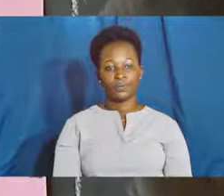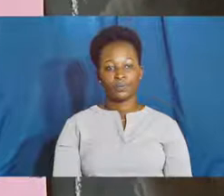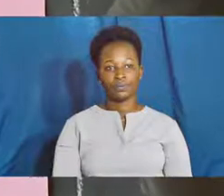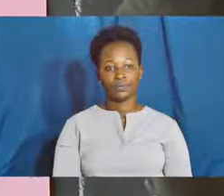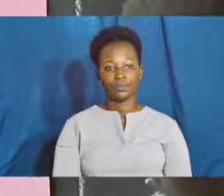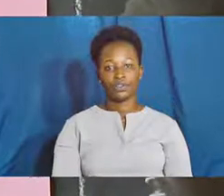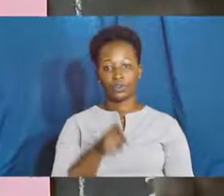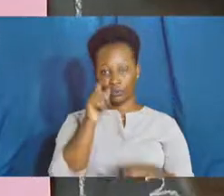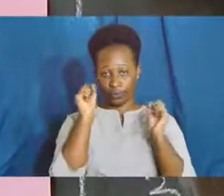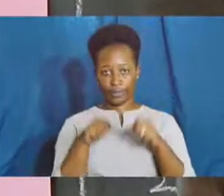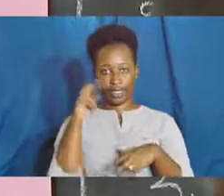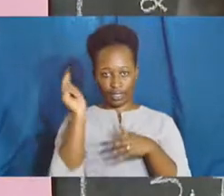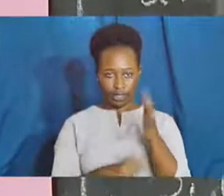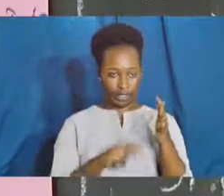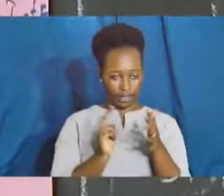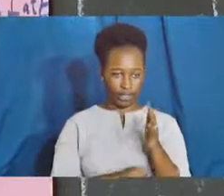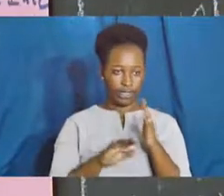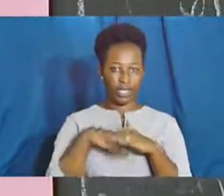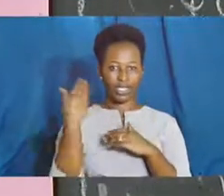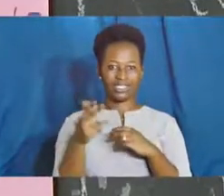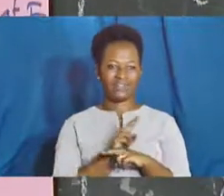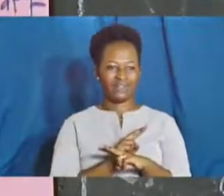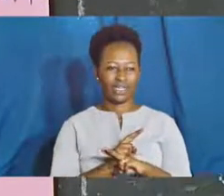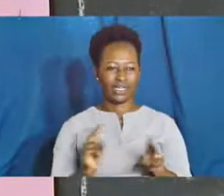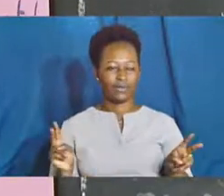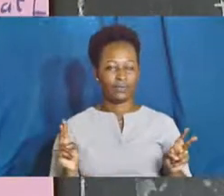you can read it, and then it is very